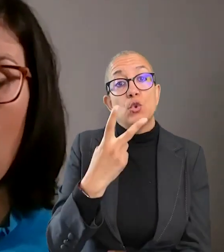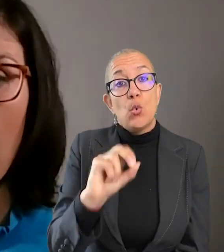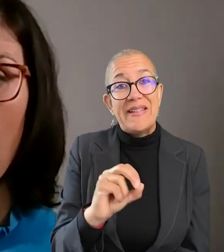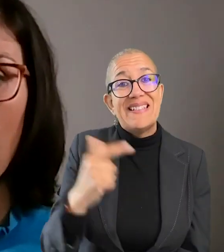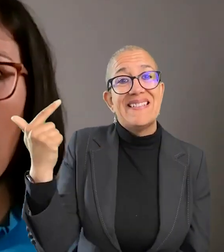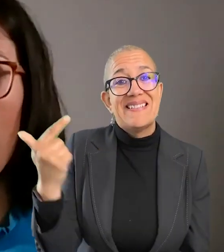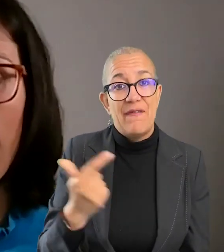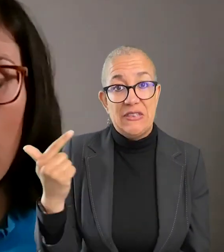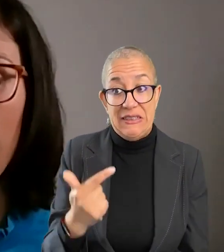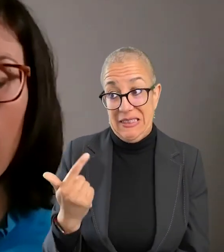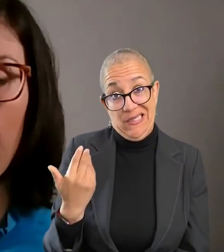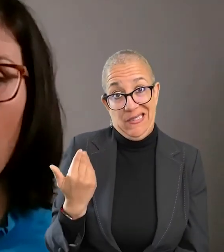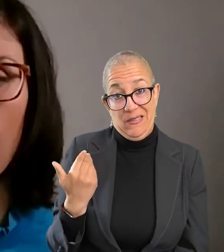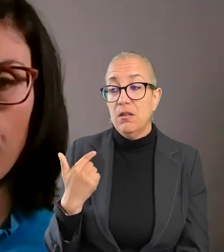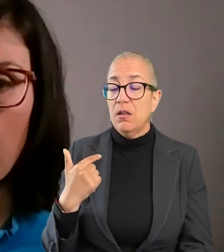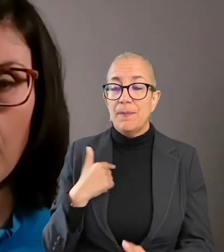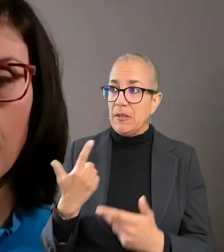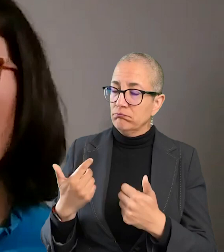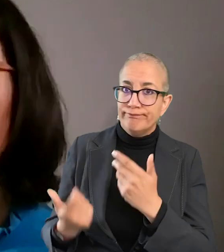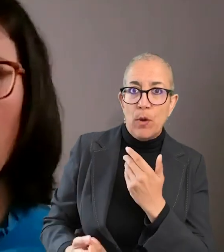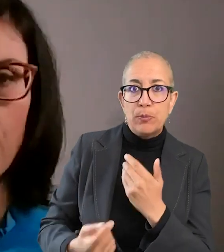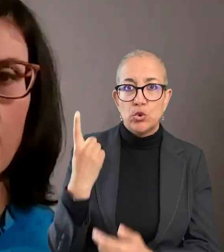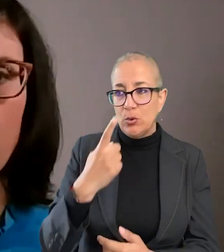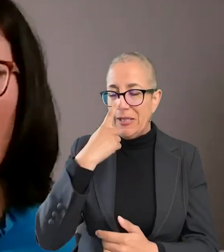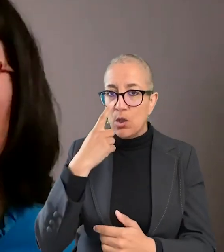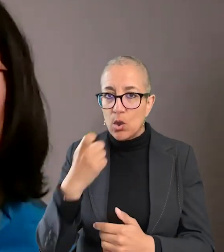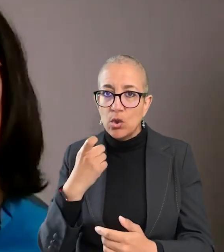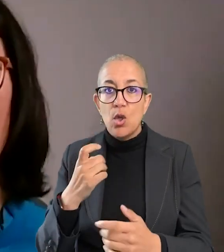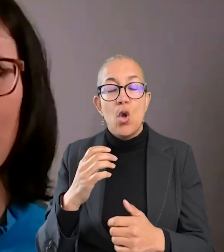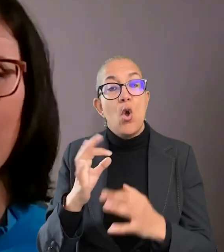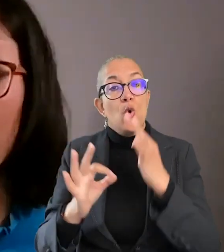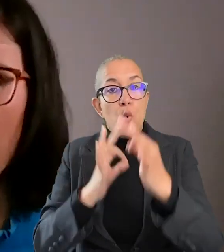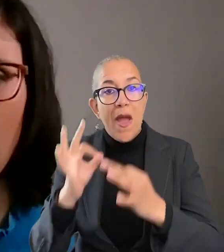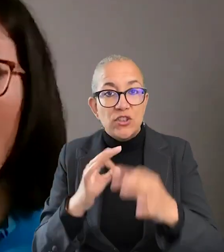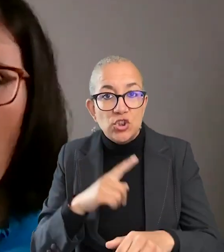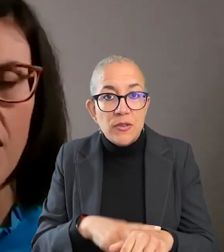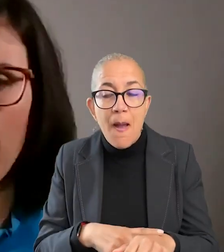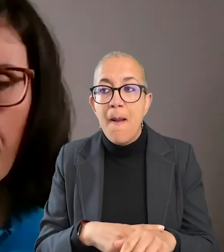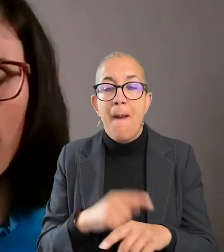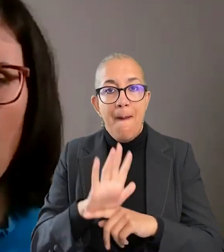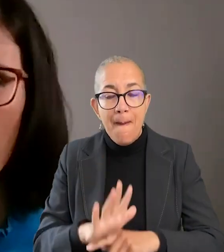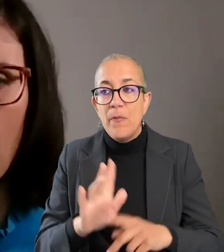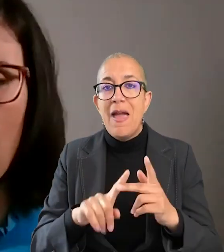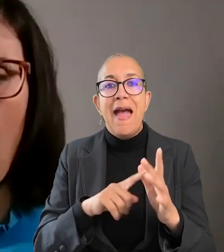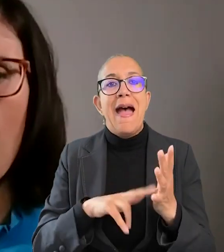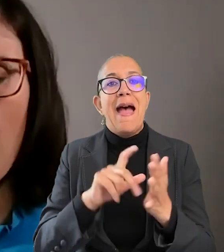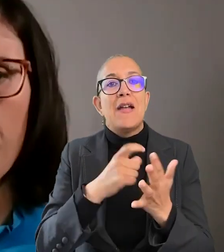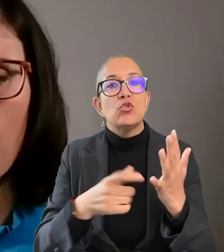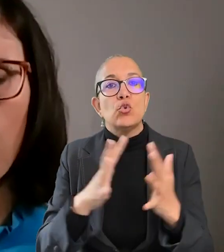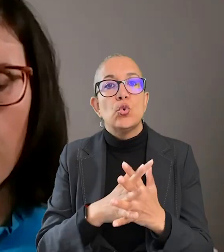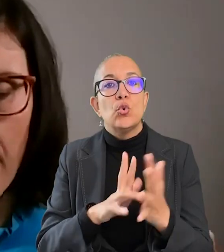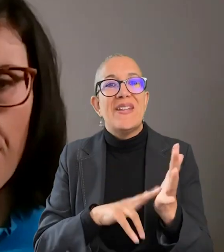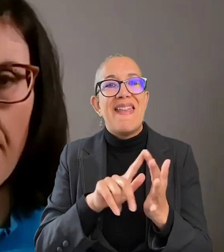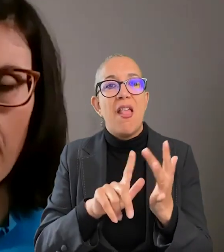was very early on had the opportunity to do, the question times, the Andrew Neil interviews. That I've done the lot.